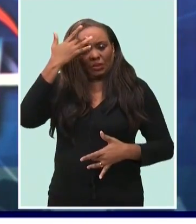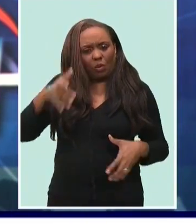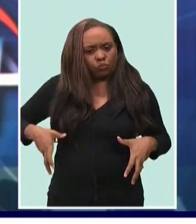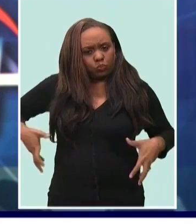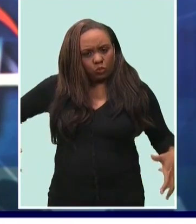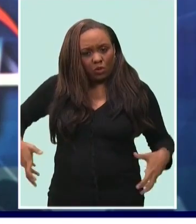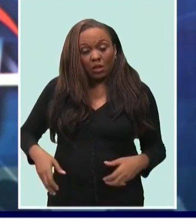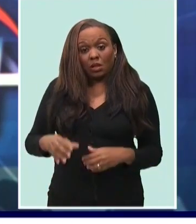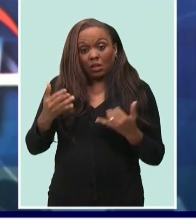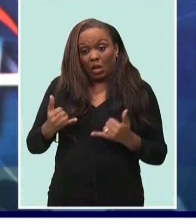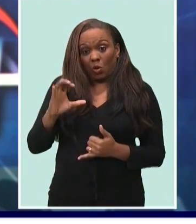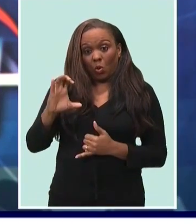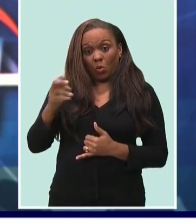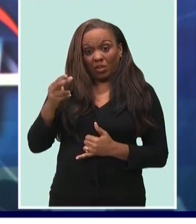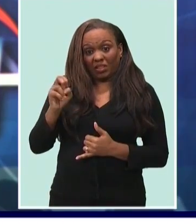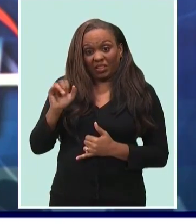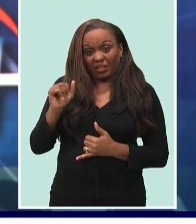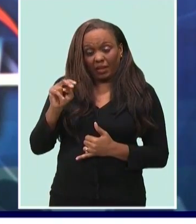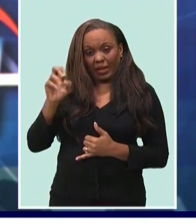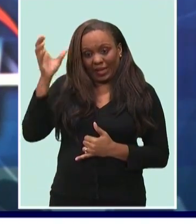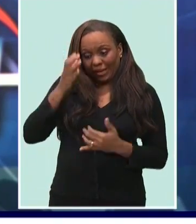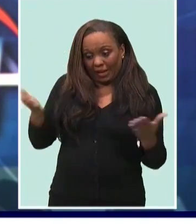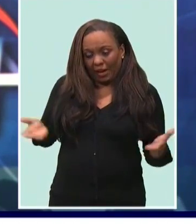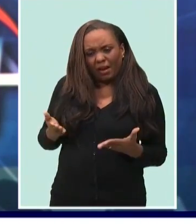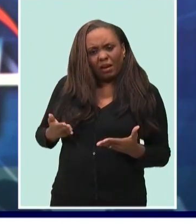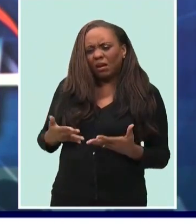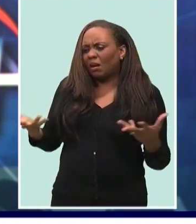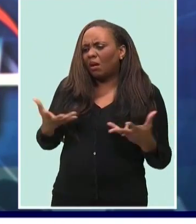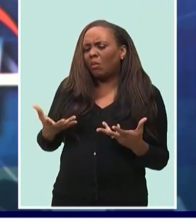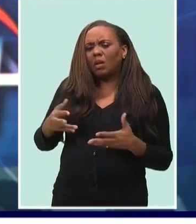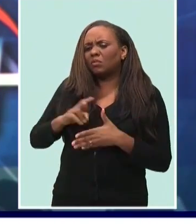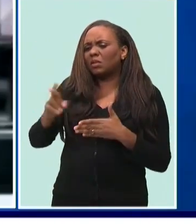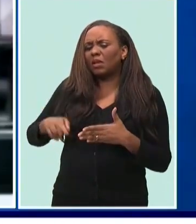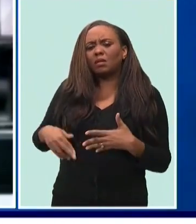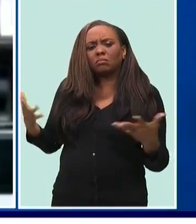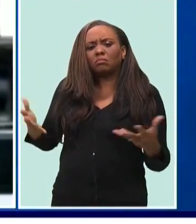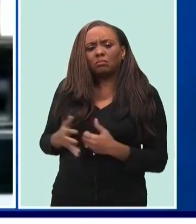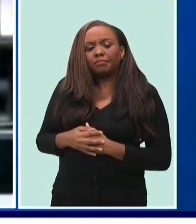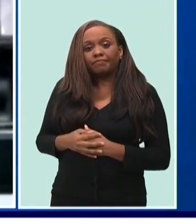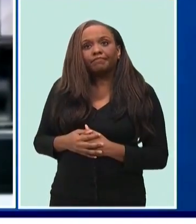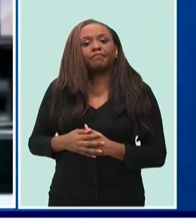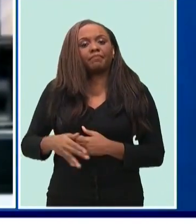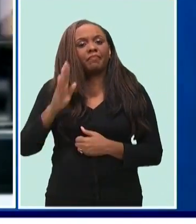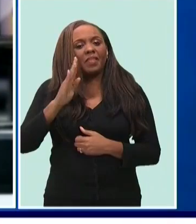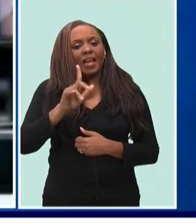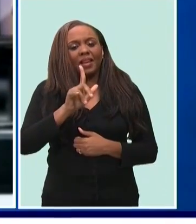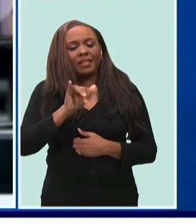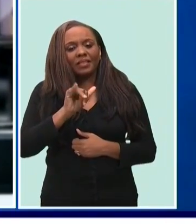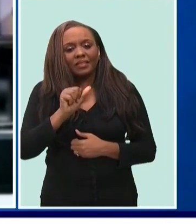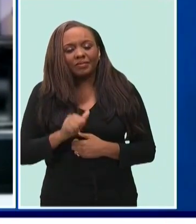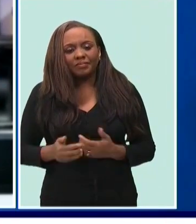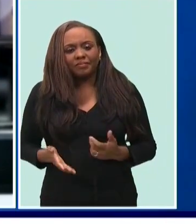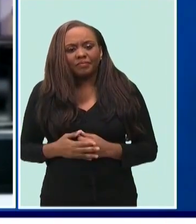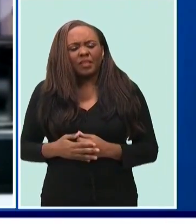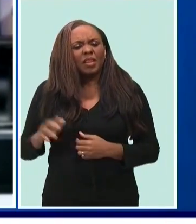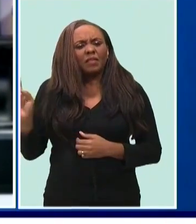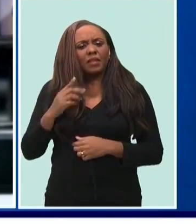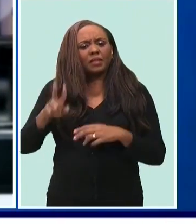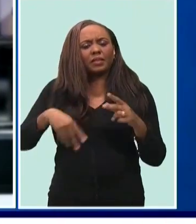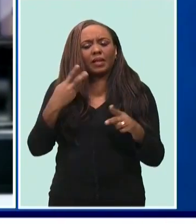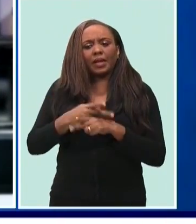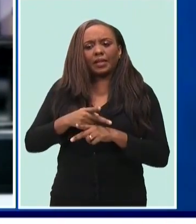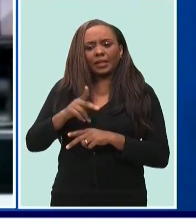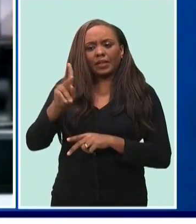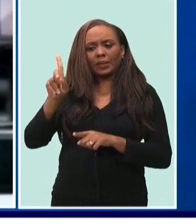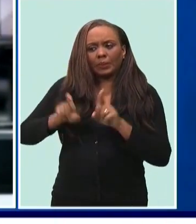live now with the details. And what do the results show, Shane? Well, Lisa, this is a first of its kind poll in Barbados.